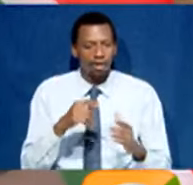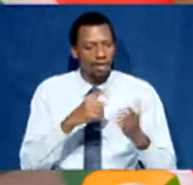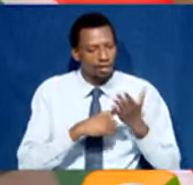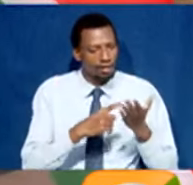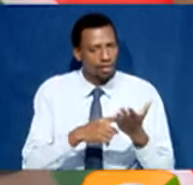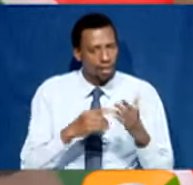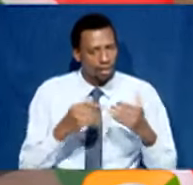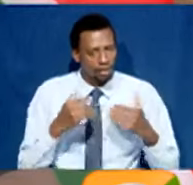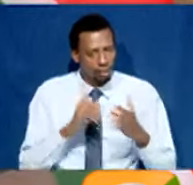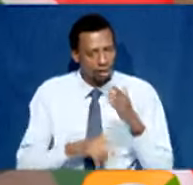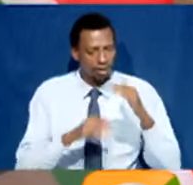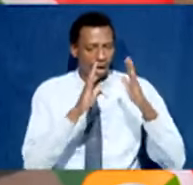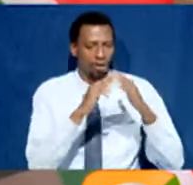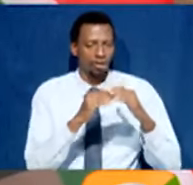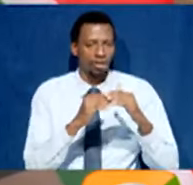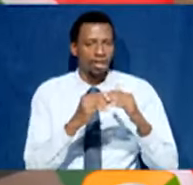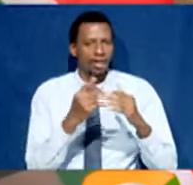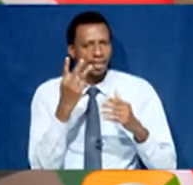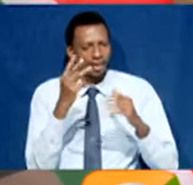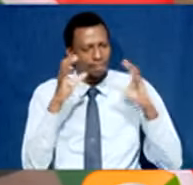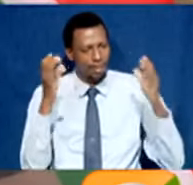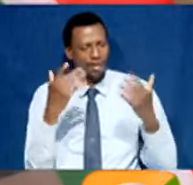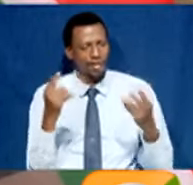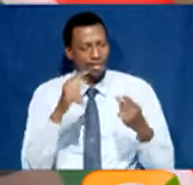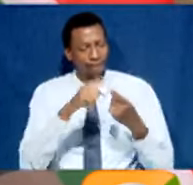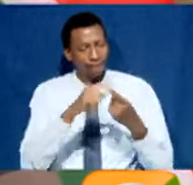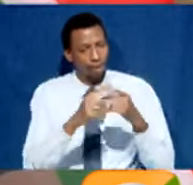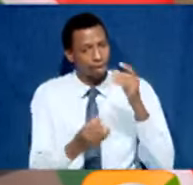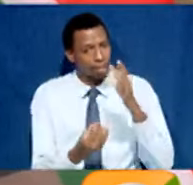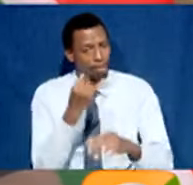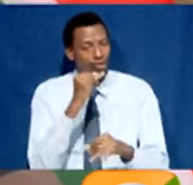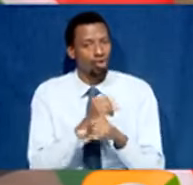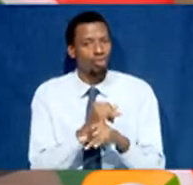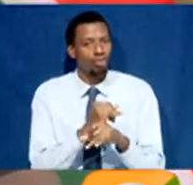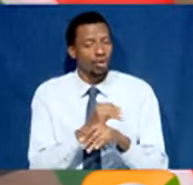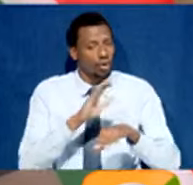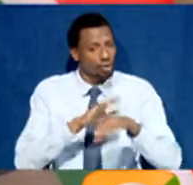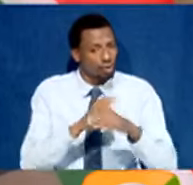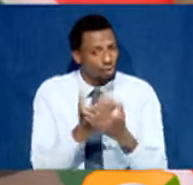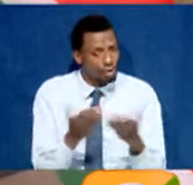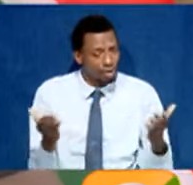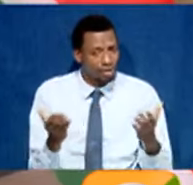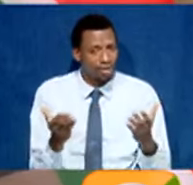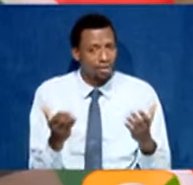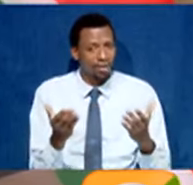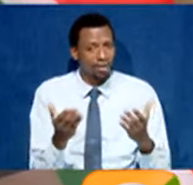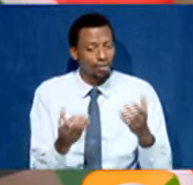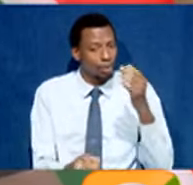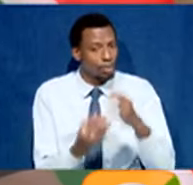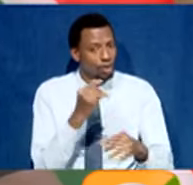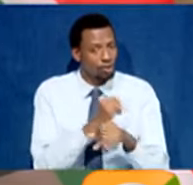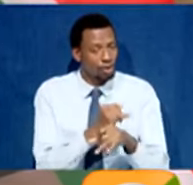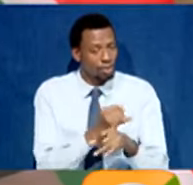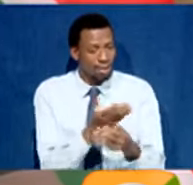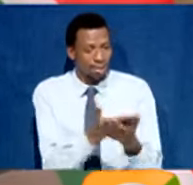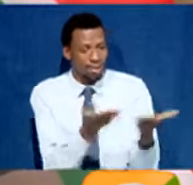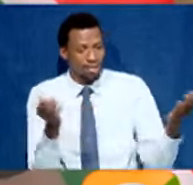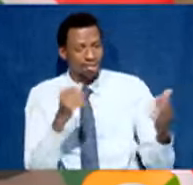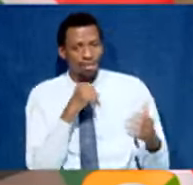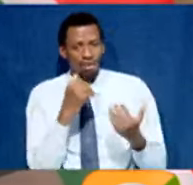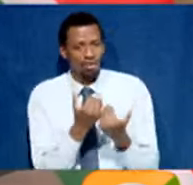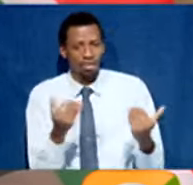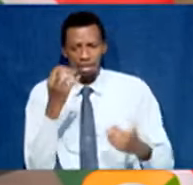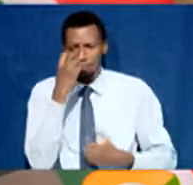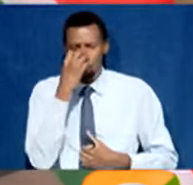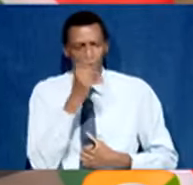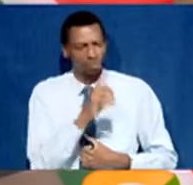things. Number one, to create jobs. Is it a good thing for us to create jobs? These are not the children of William Ruto. These are the children of all